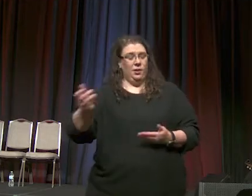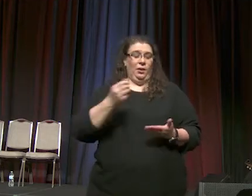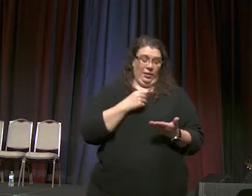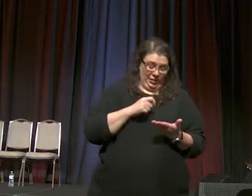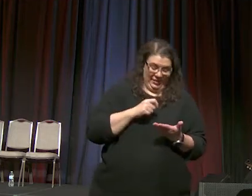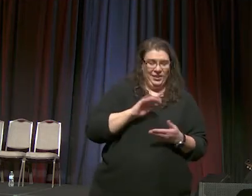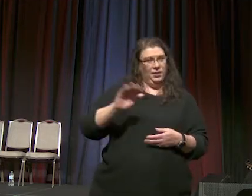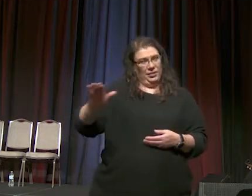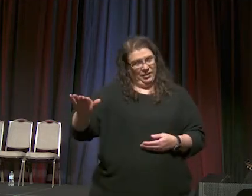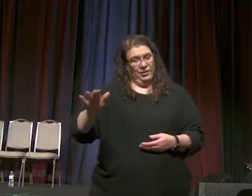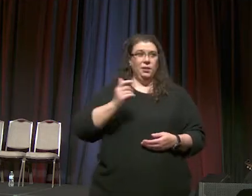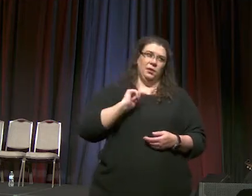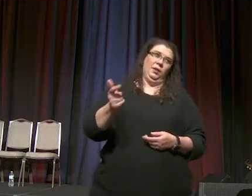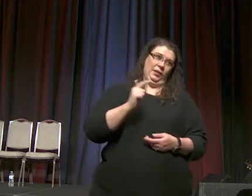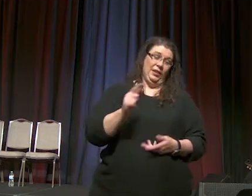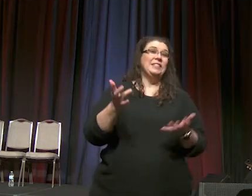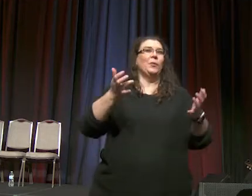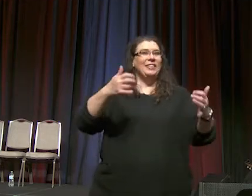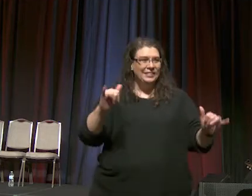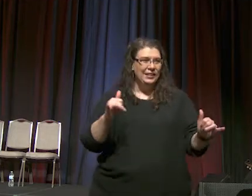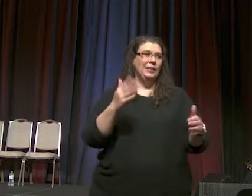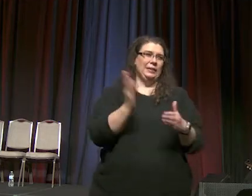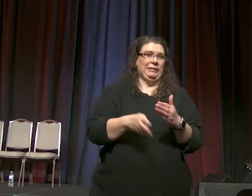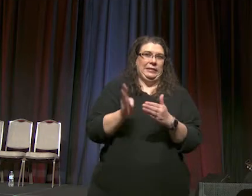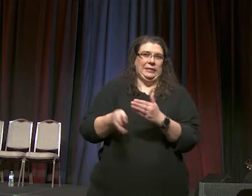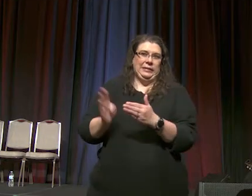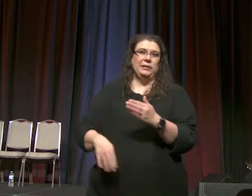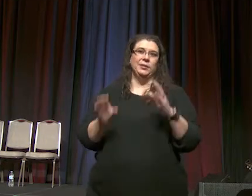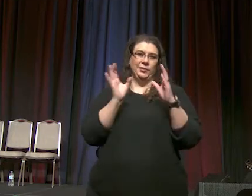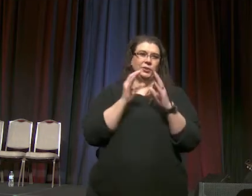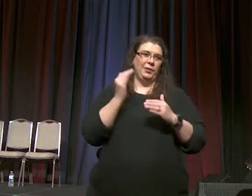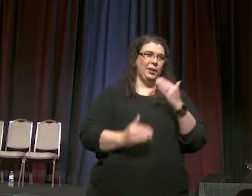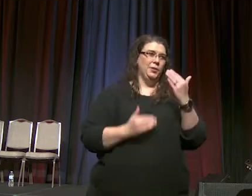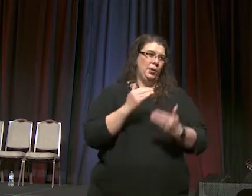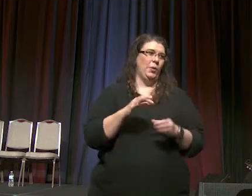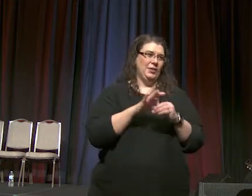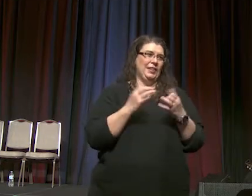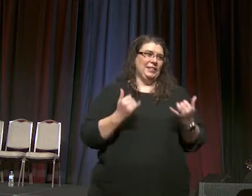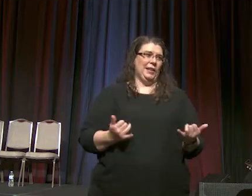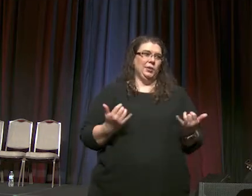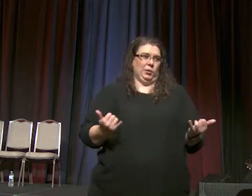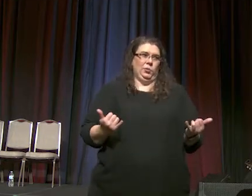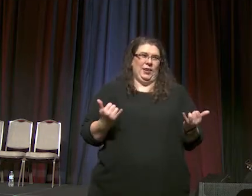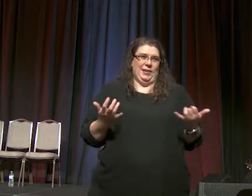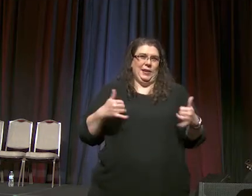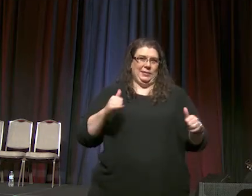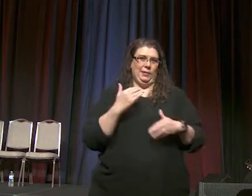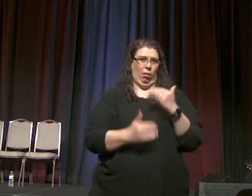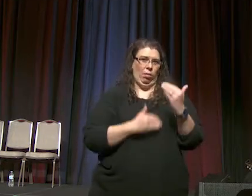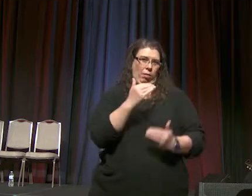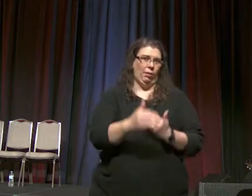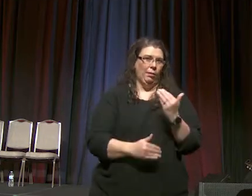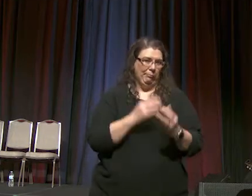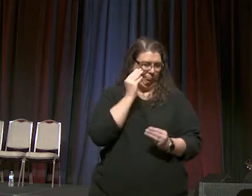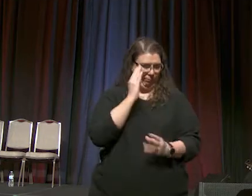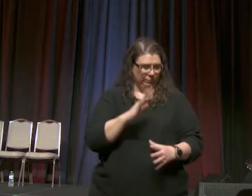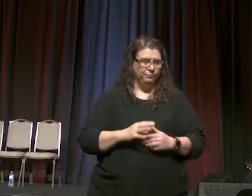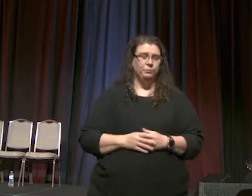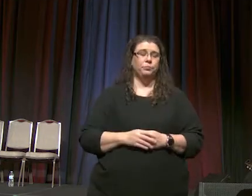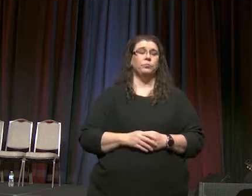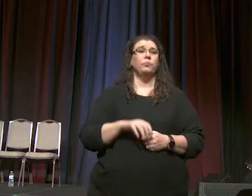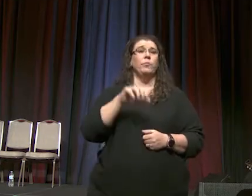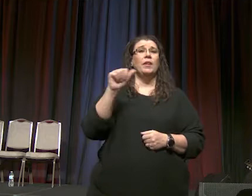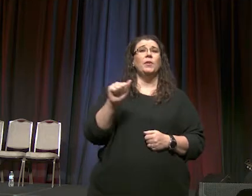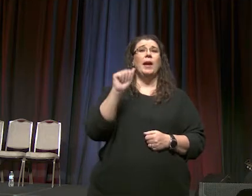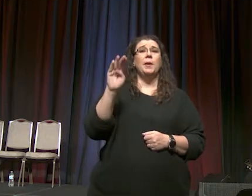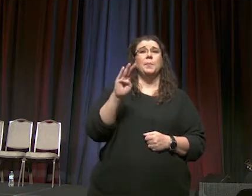And we are still in the process of completing the certification of delegates at this point. The ADCA,